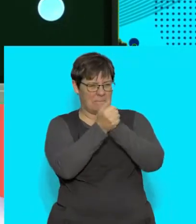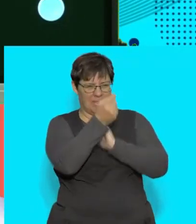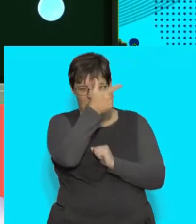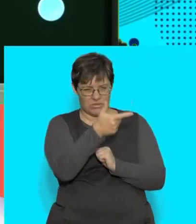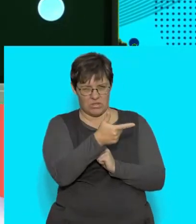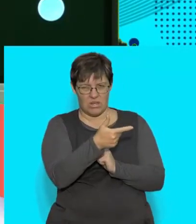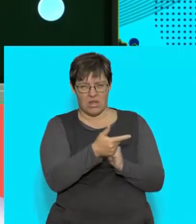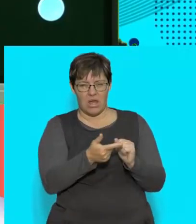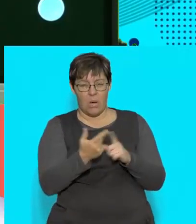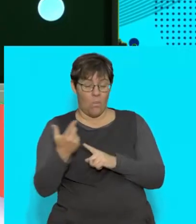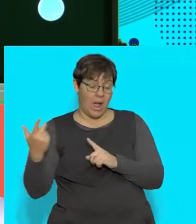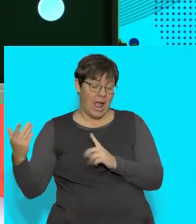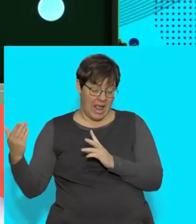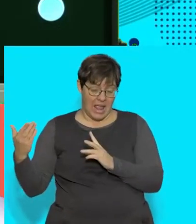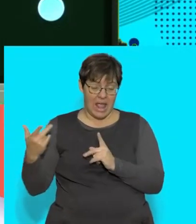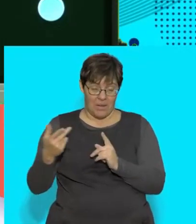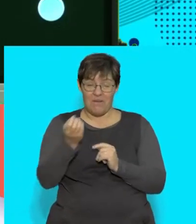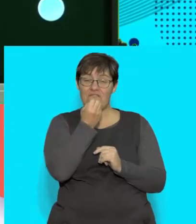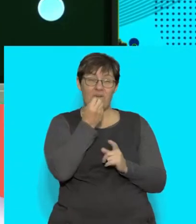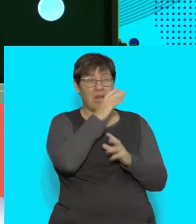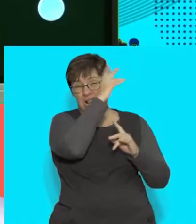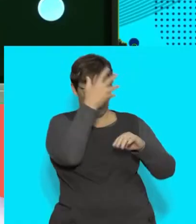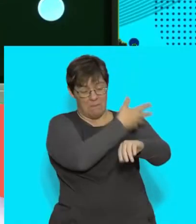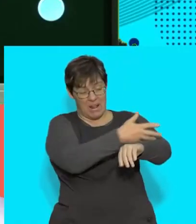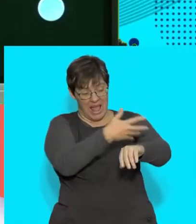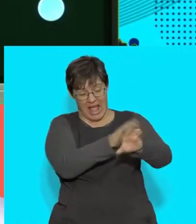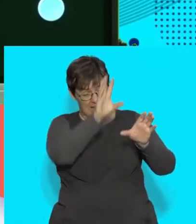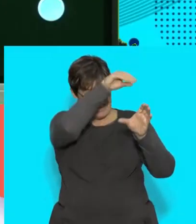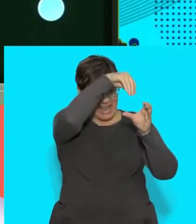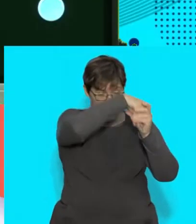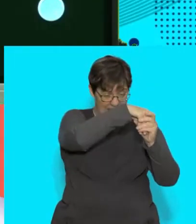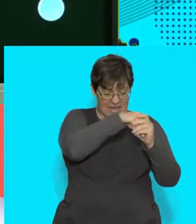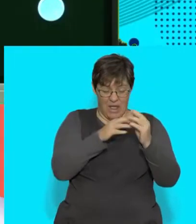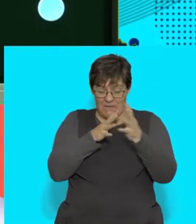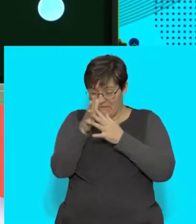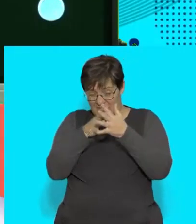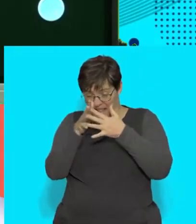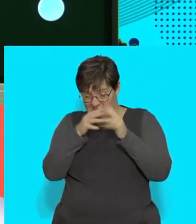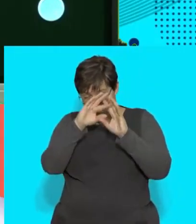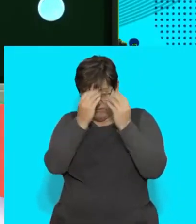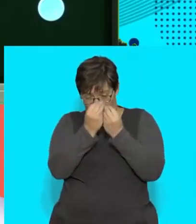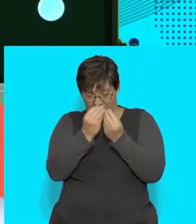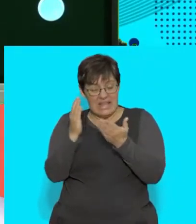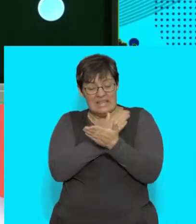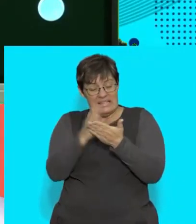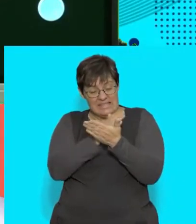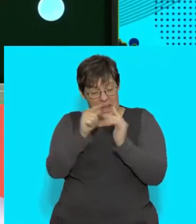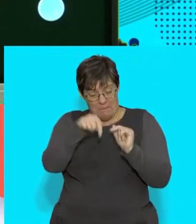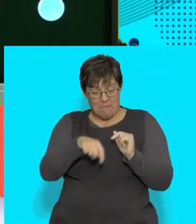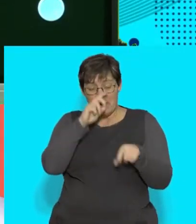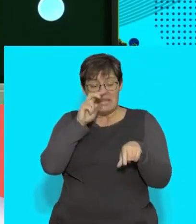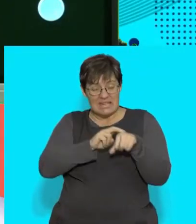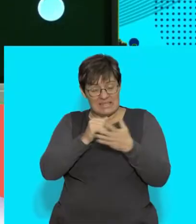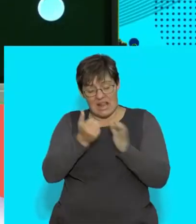thing. What went in, all right, was a whole lot of stuff. And then I filtered everything. Some of the stuff